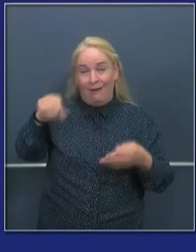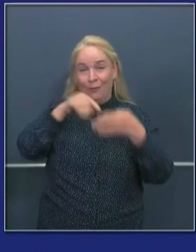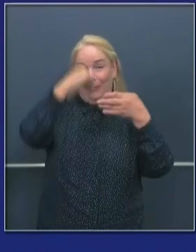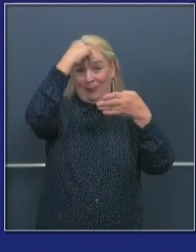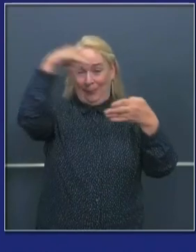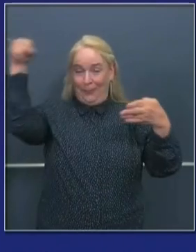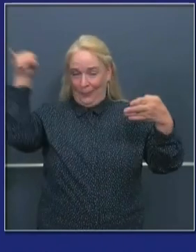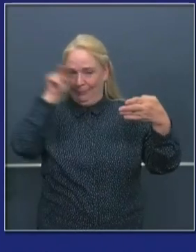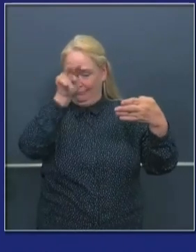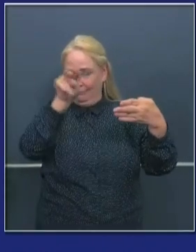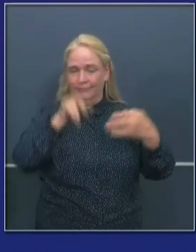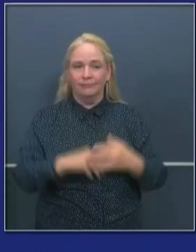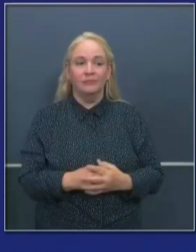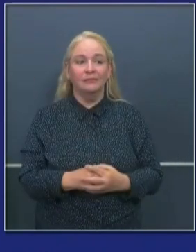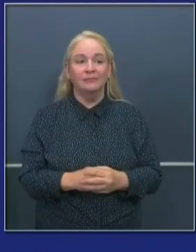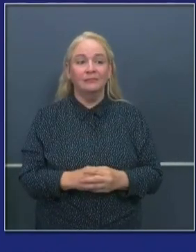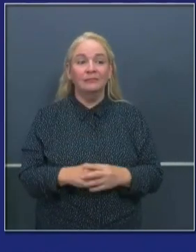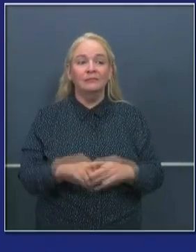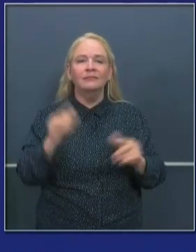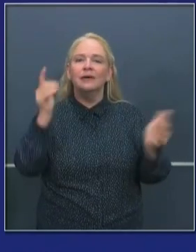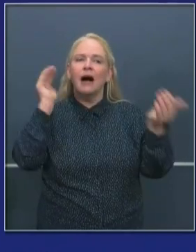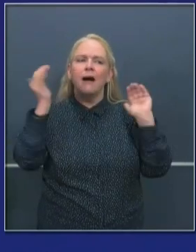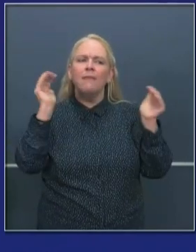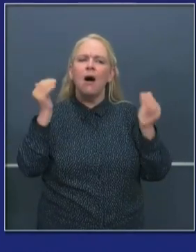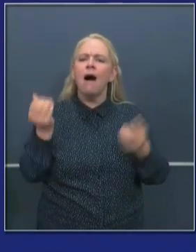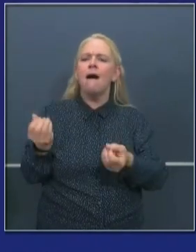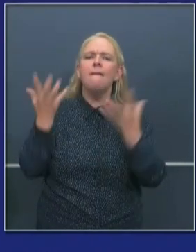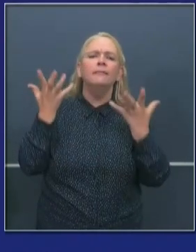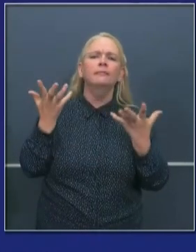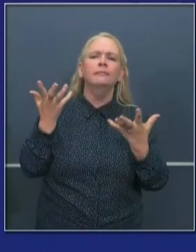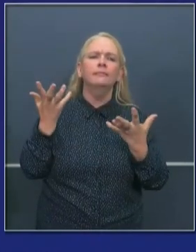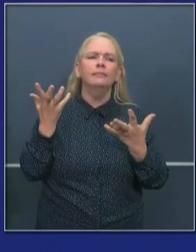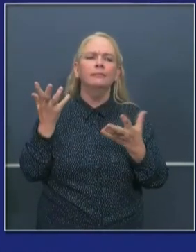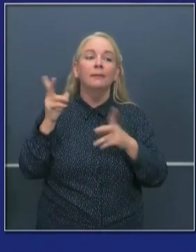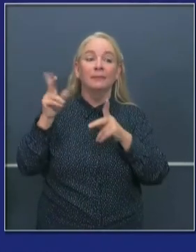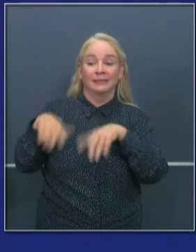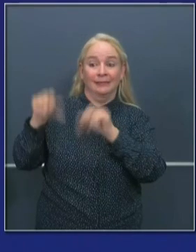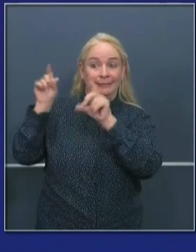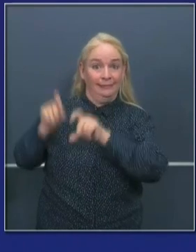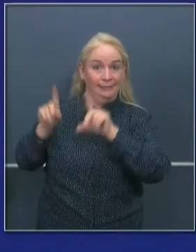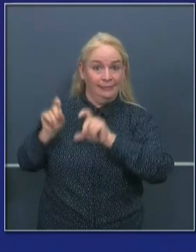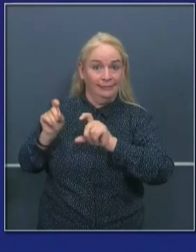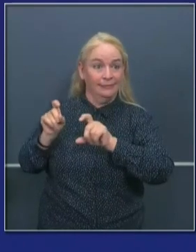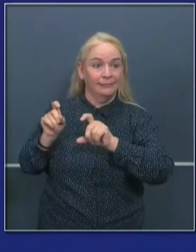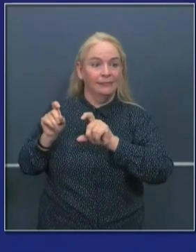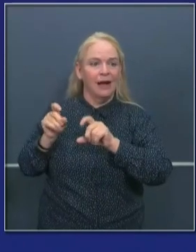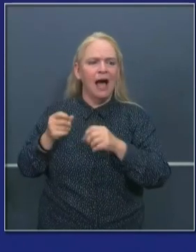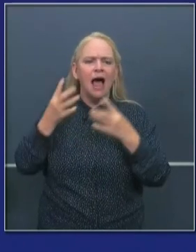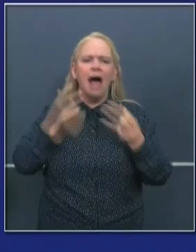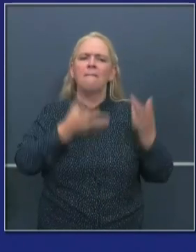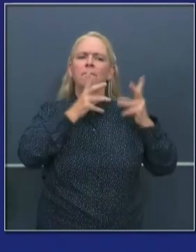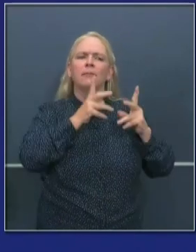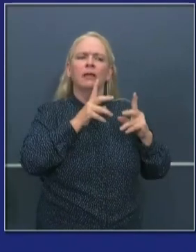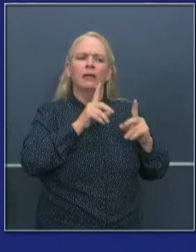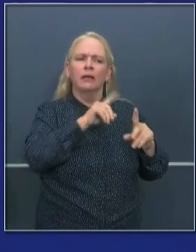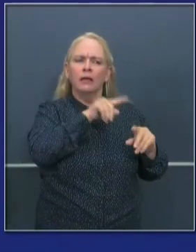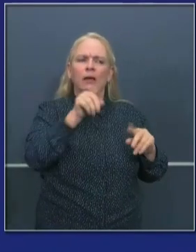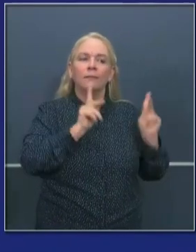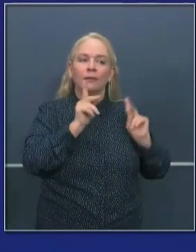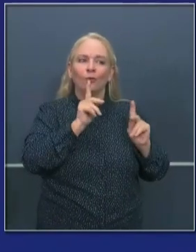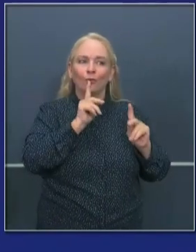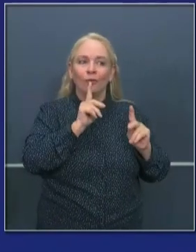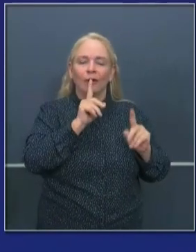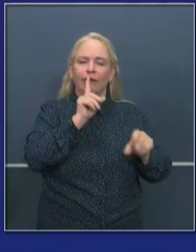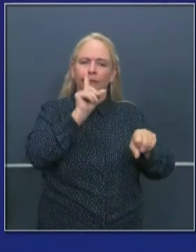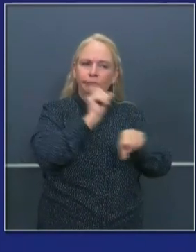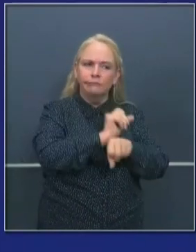This is why we're doing the PSAs. This is why we're encouraging you to take individual responsibility, more social responsibility to